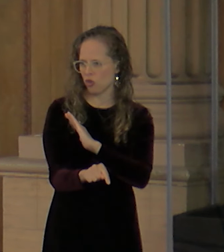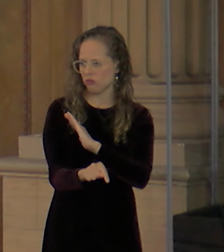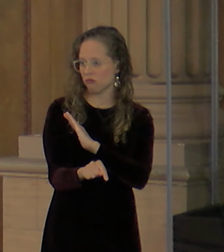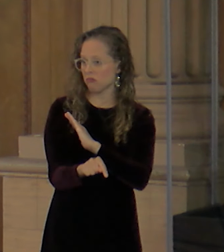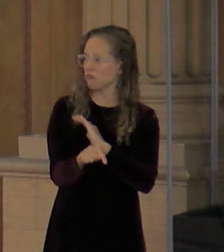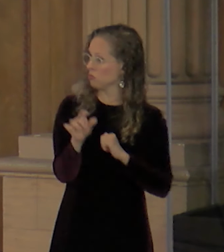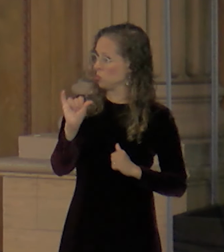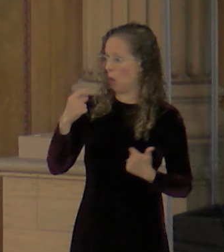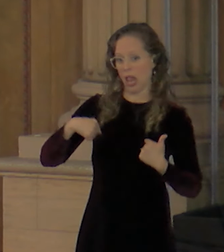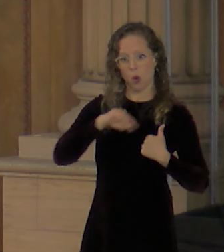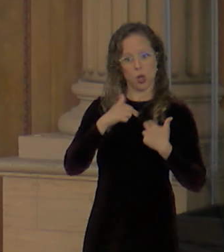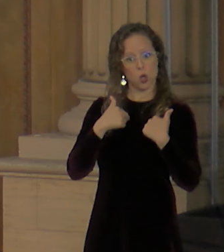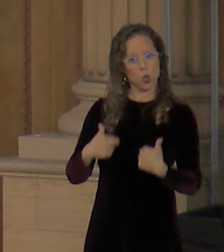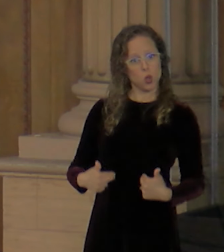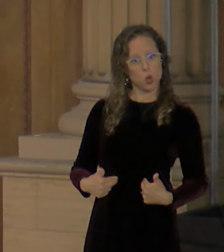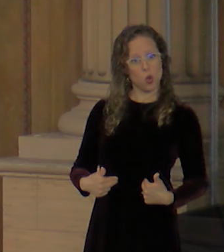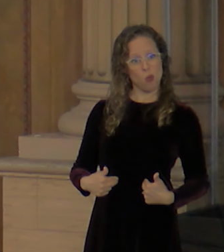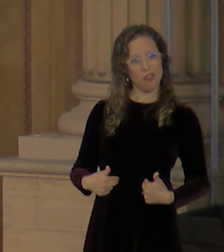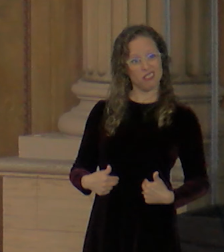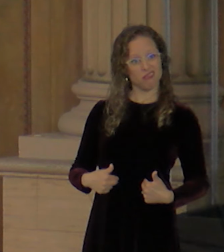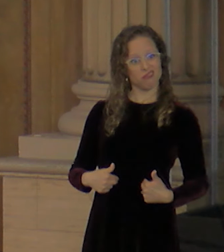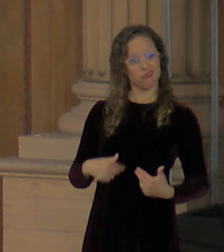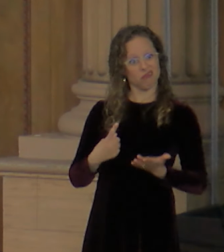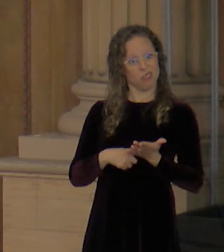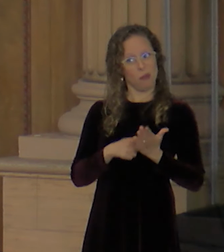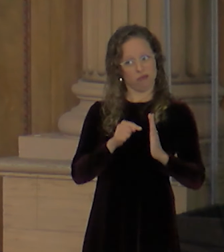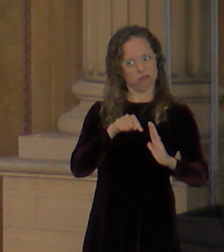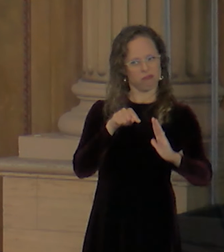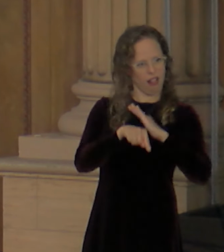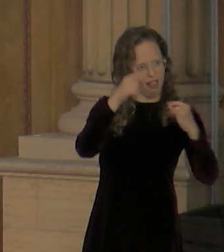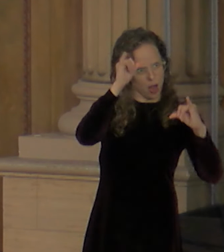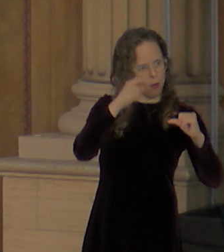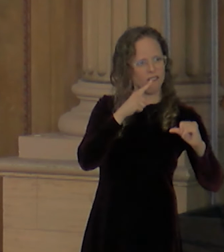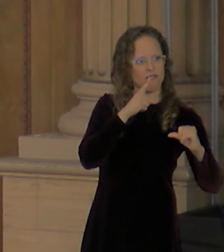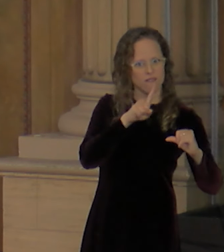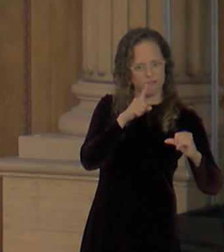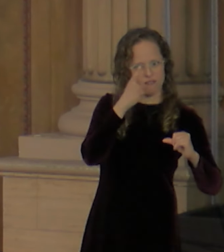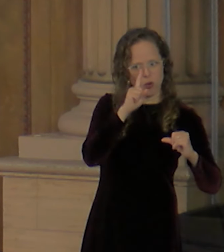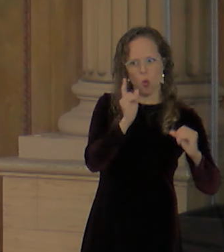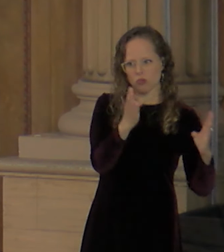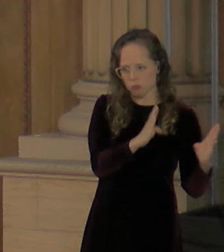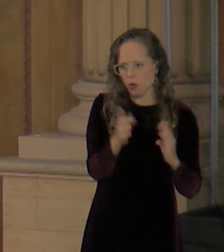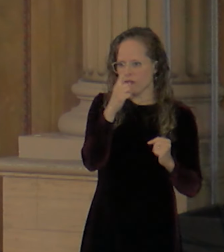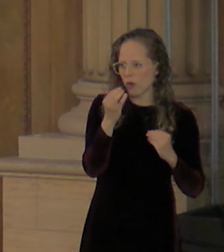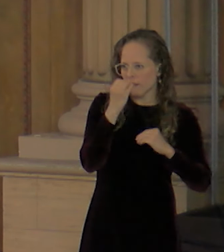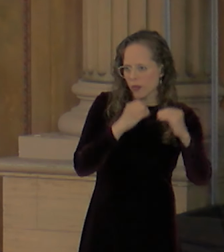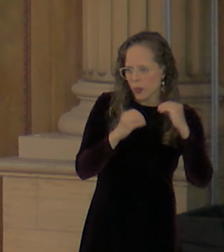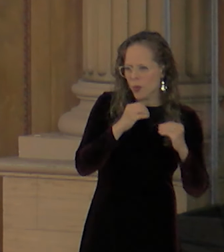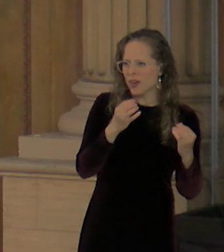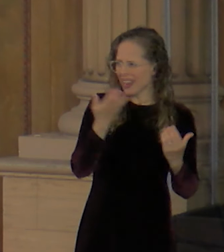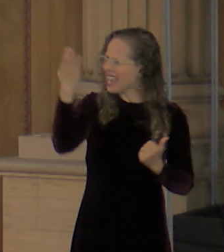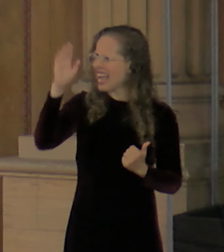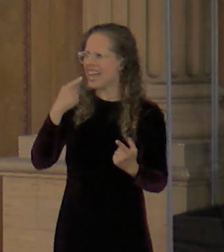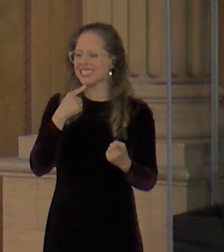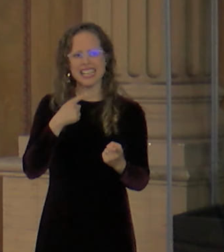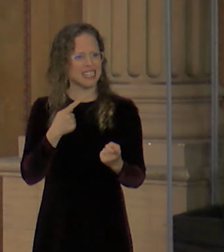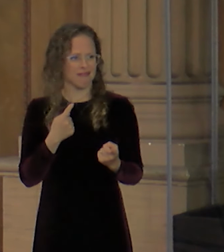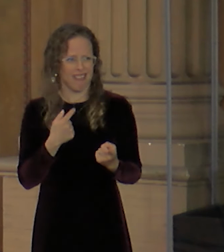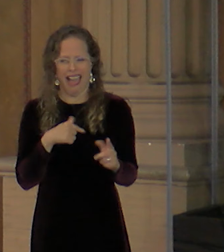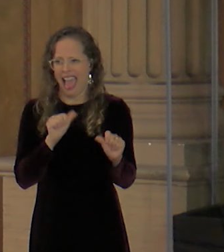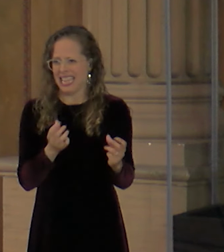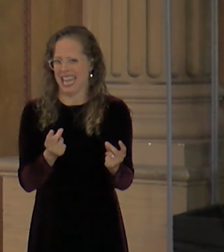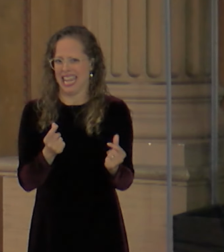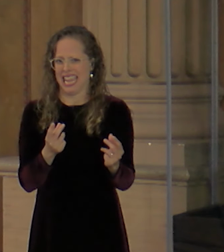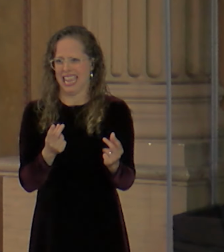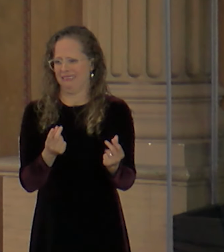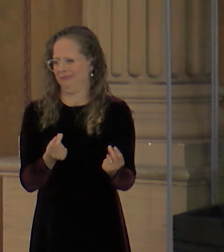ranched, God says, I'm kind of like the rancher to Behemoth, this beast that nobody could touch. God's not at all equaled